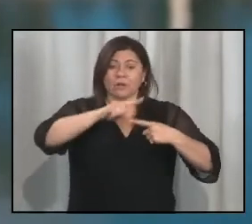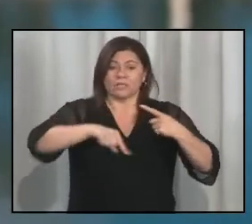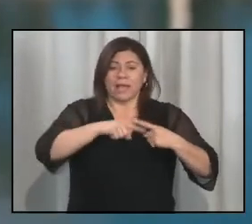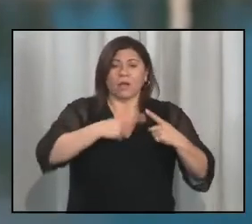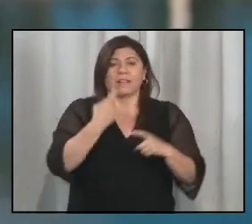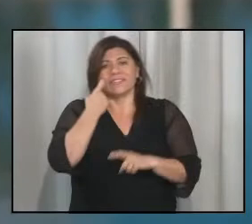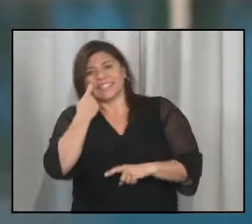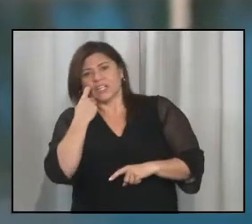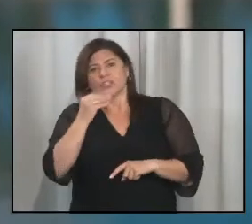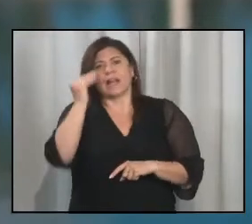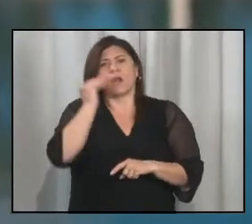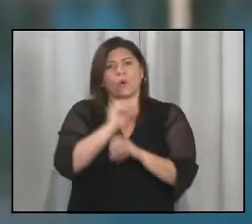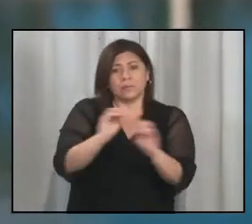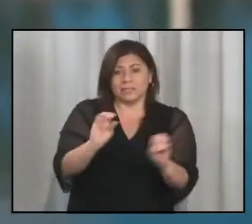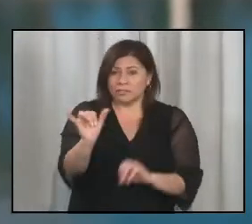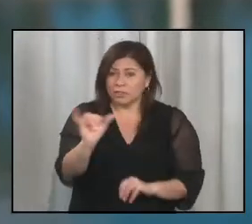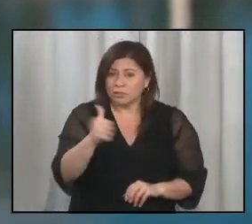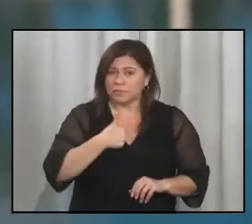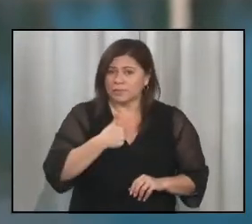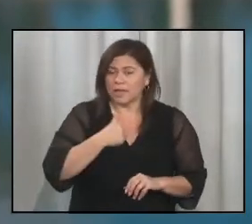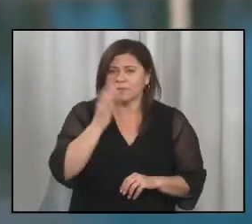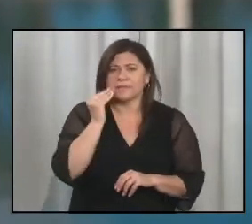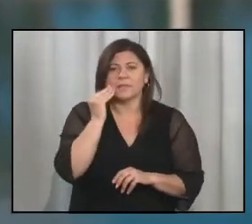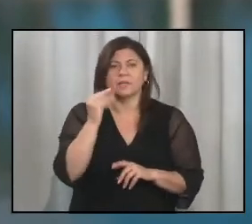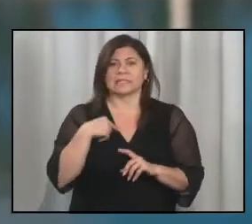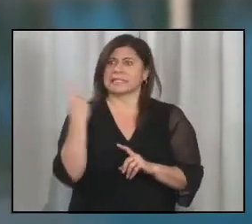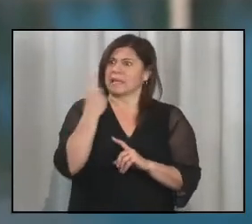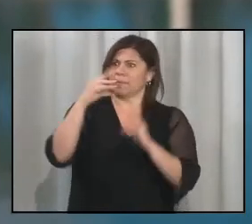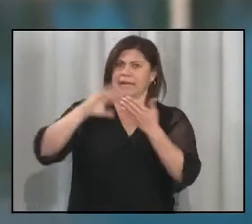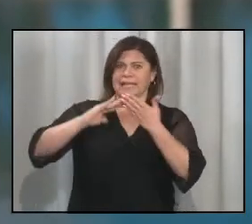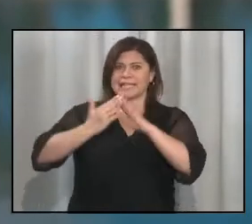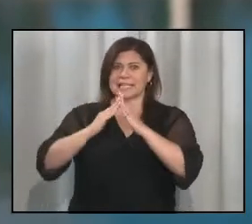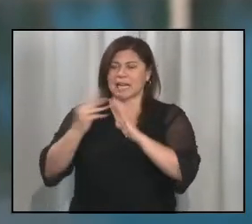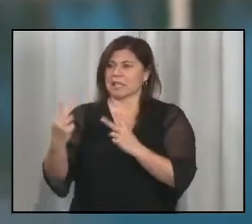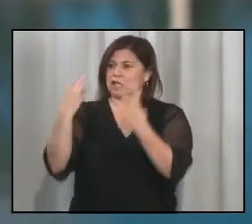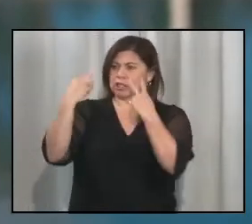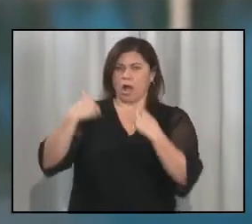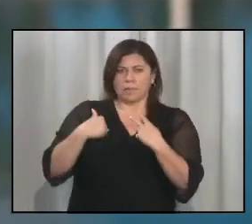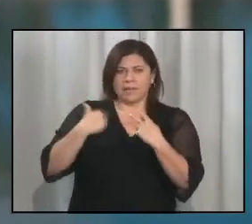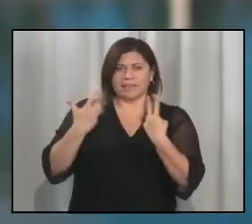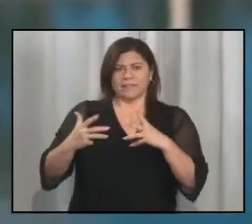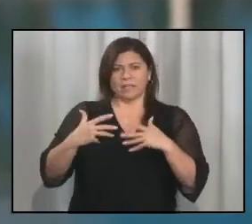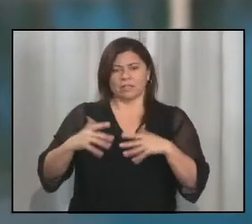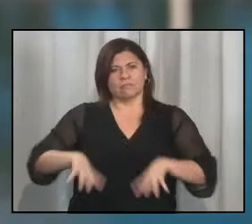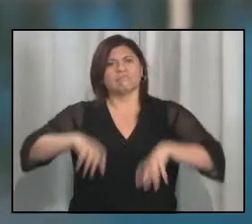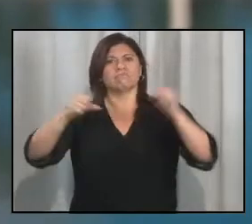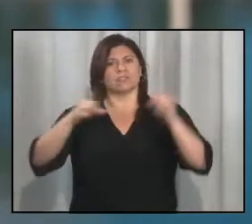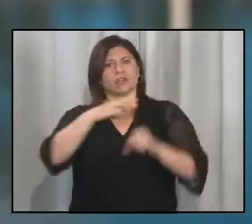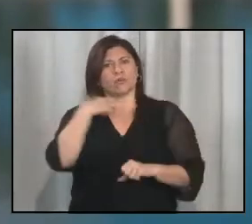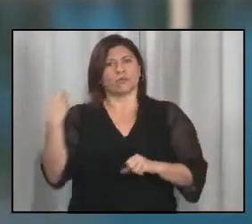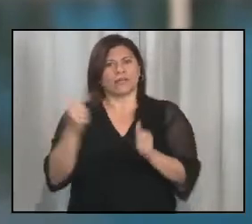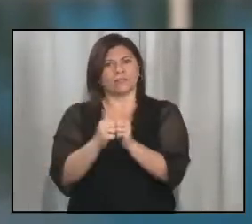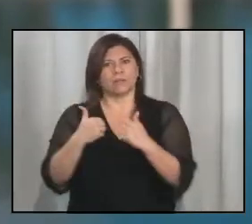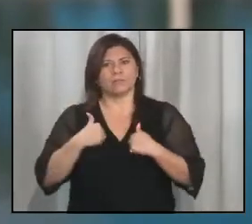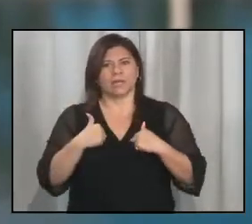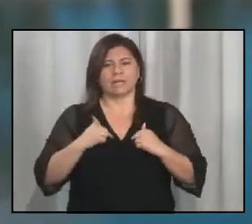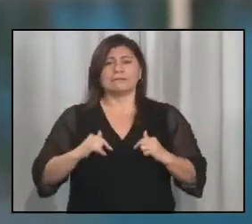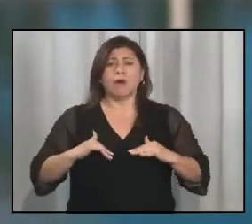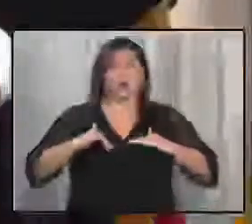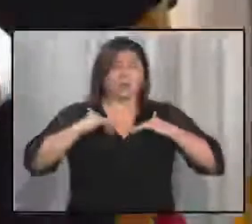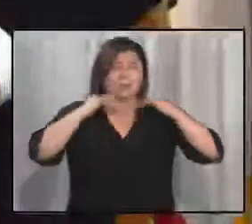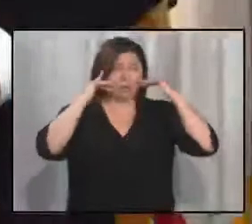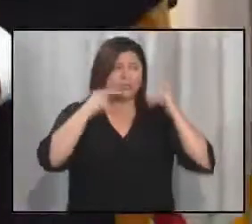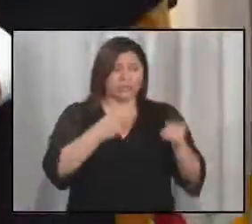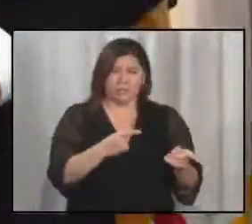And somebody in the city saw me and took a chance on me. And they felt my heart and knew what I could do.